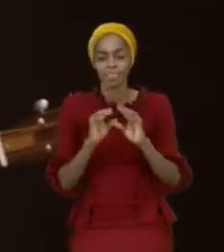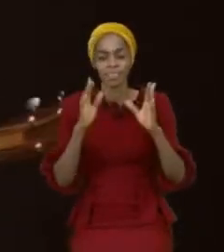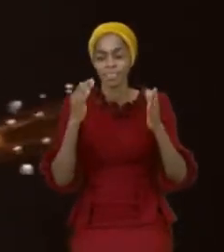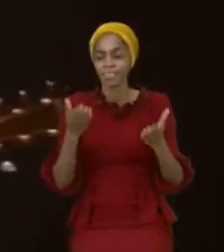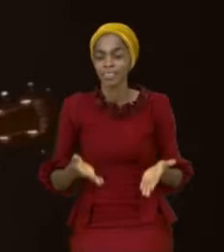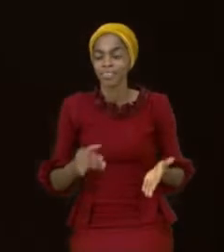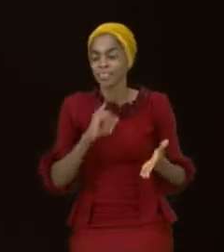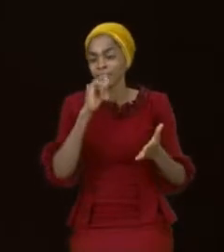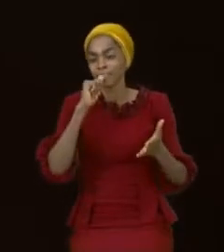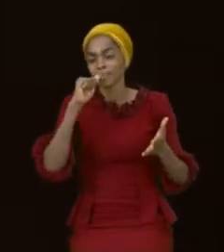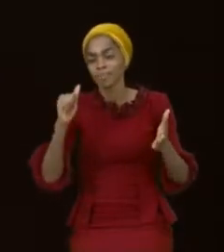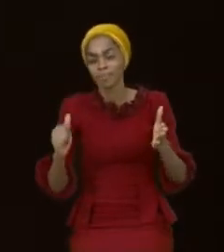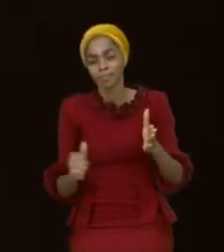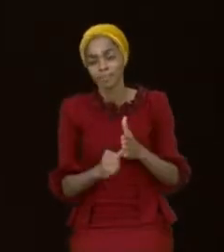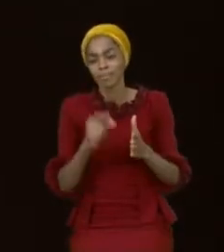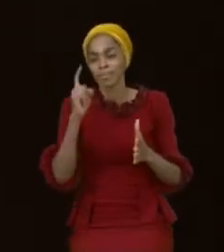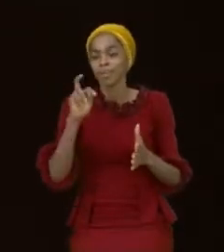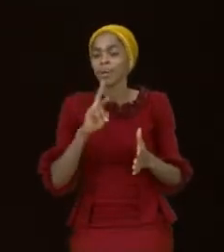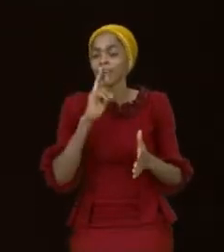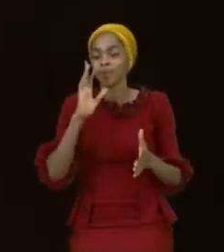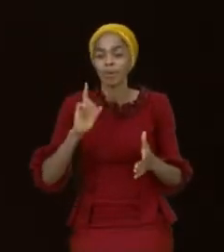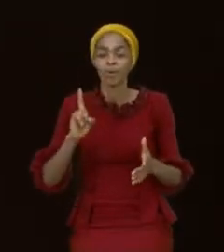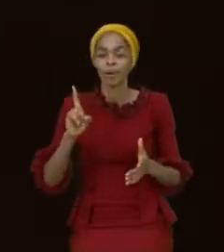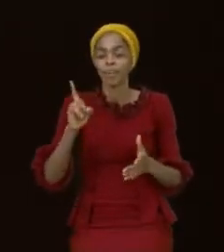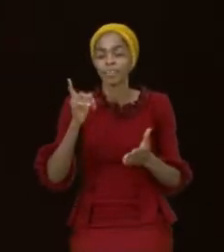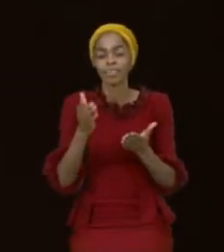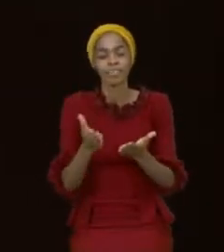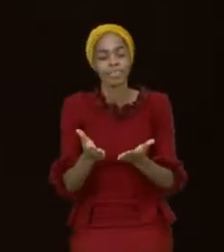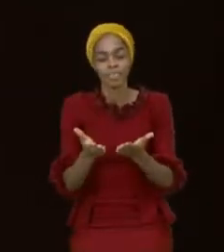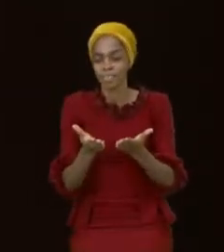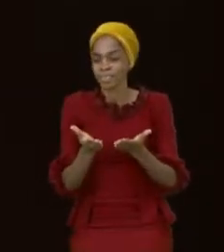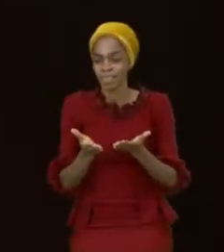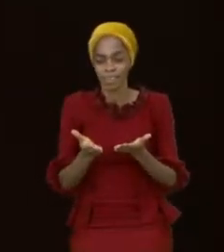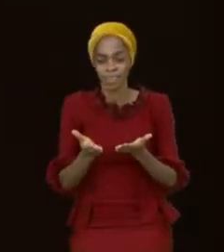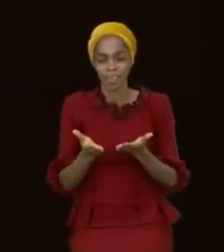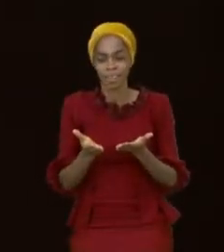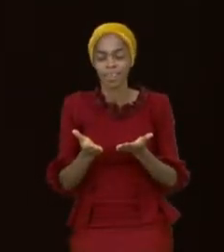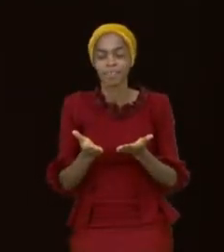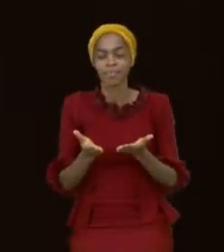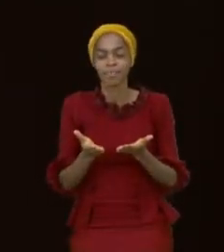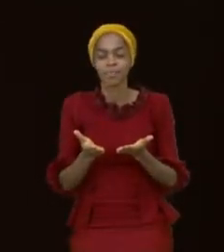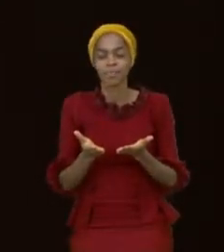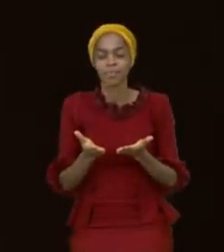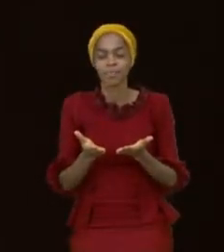is hidden. You are our one desire.